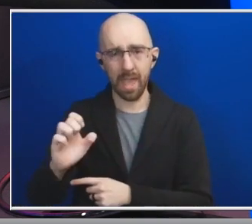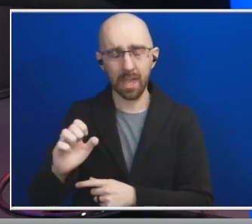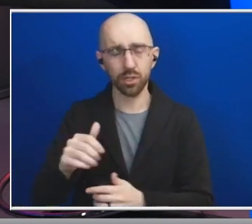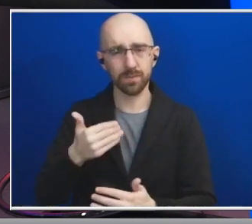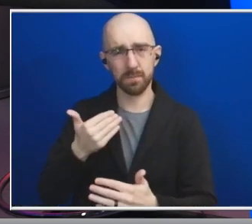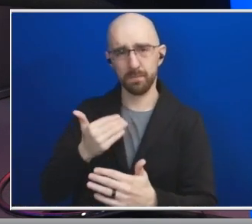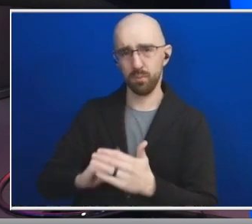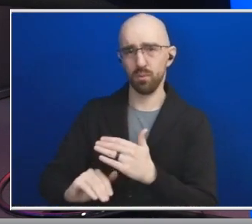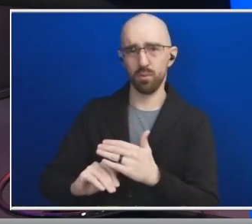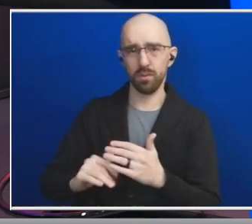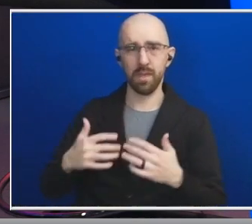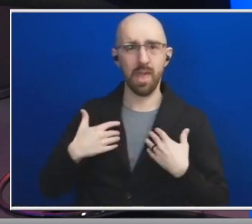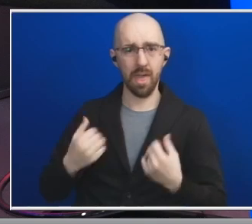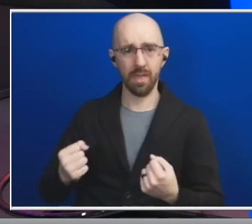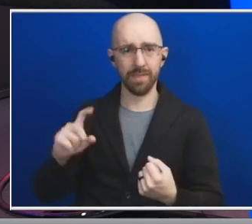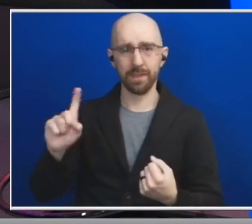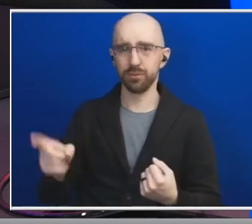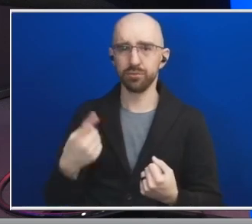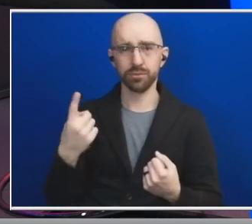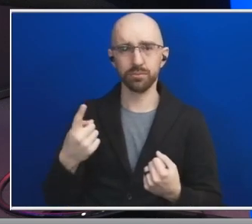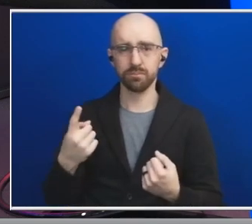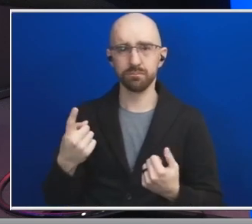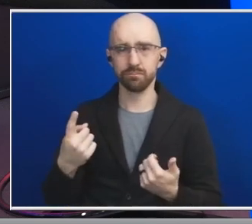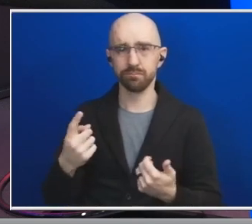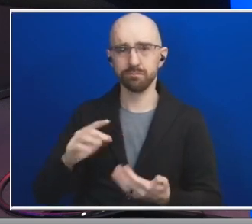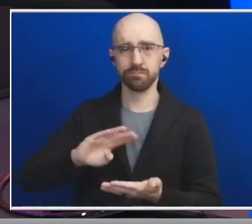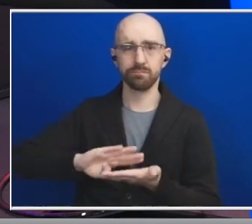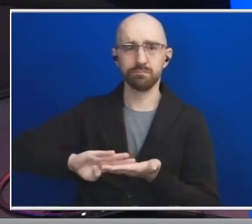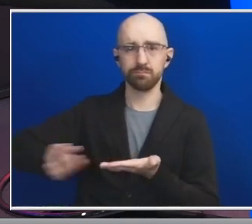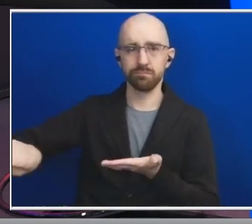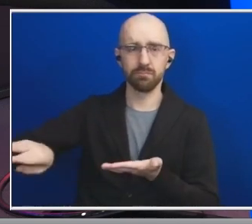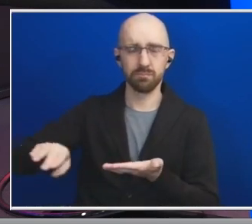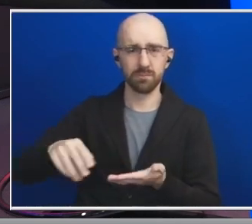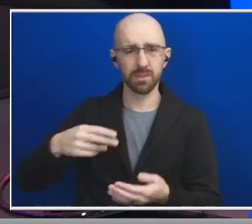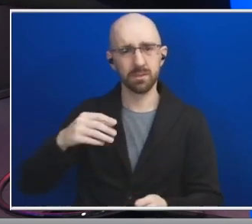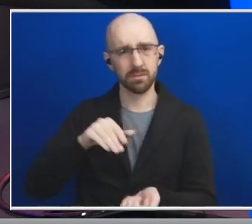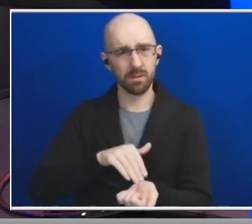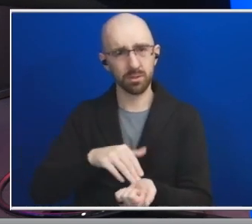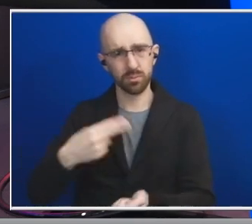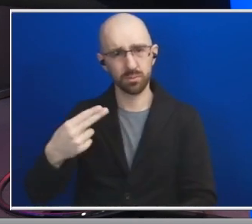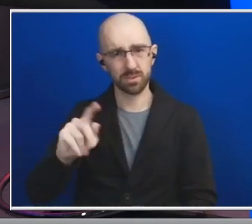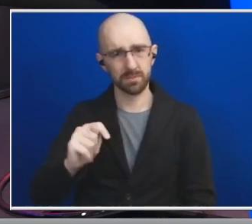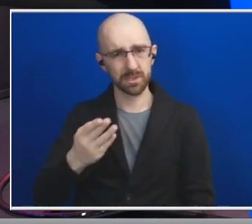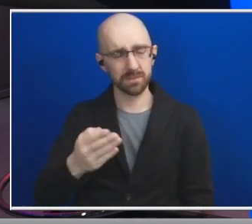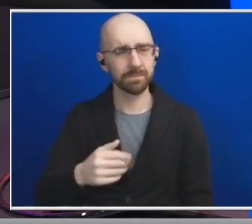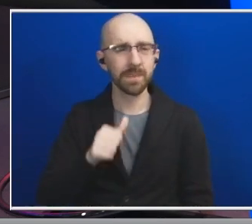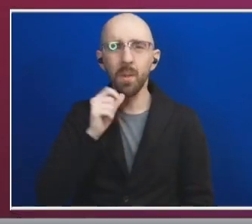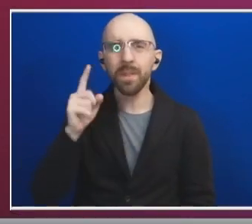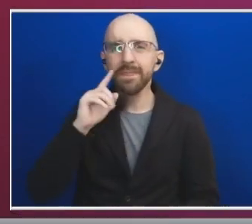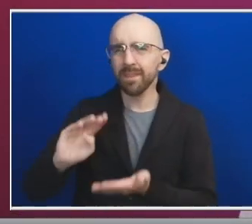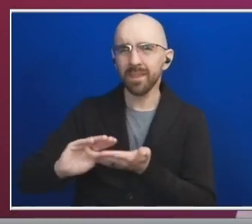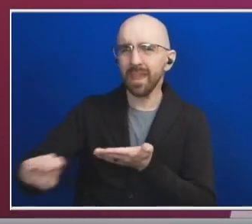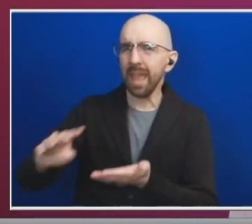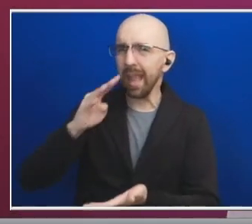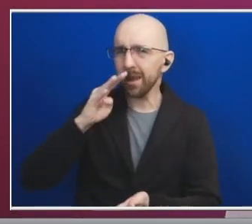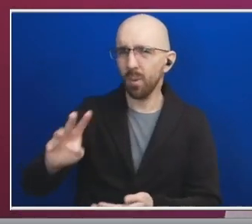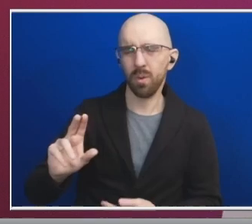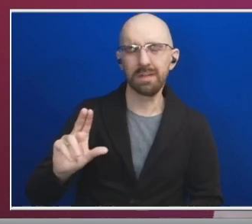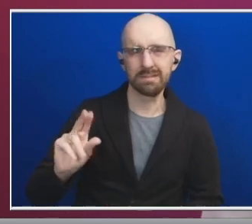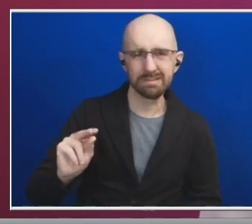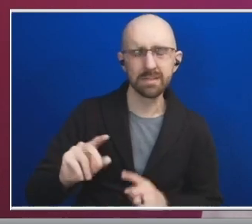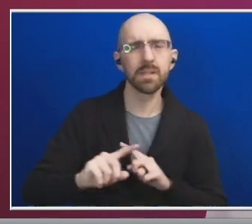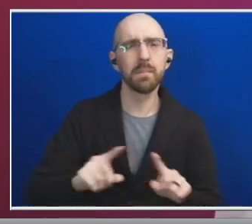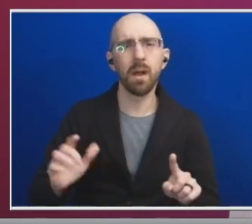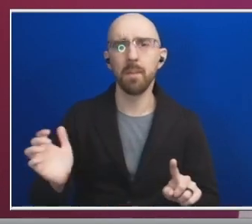just ignored? Dr. Hoos-Thompson? I don't think it's ignored. Right. But again, back to the